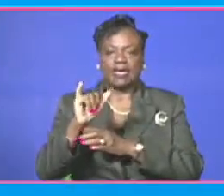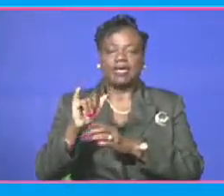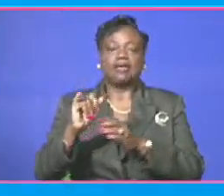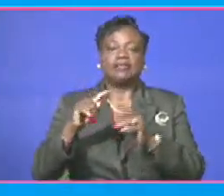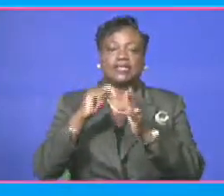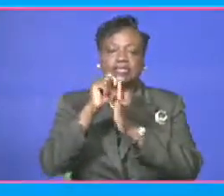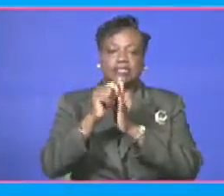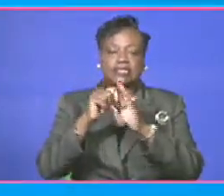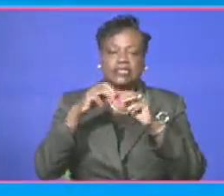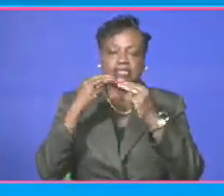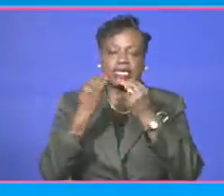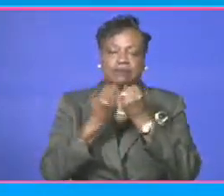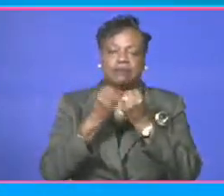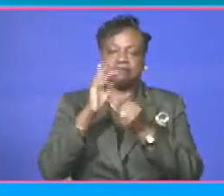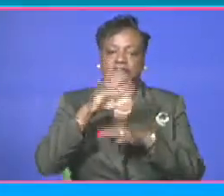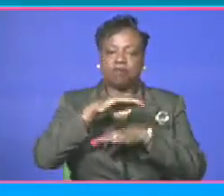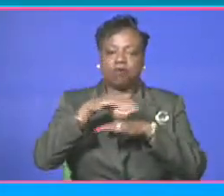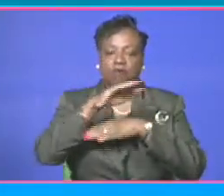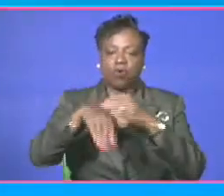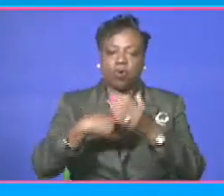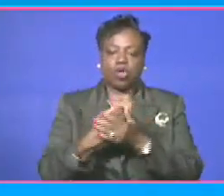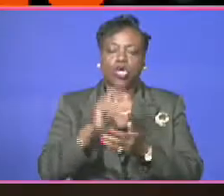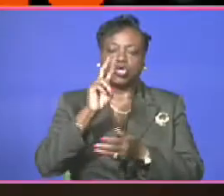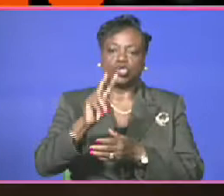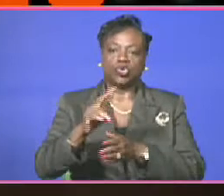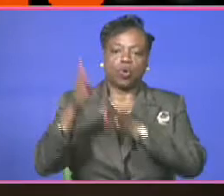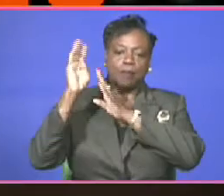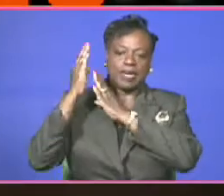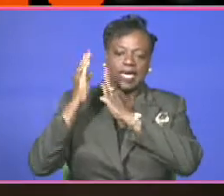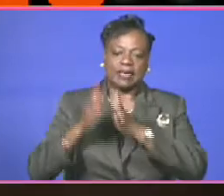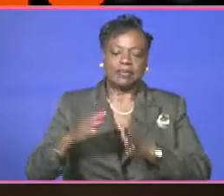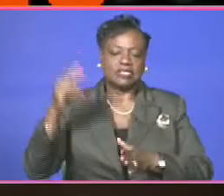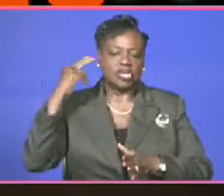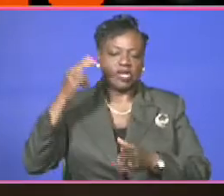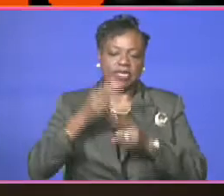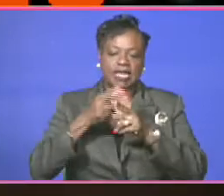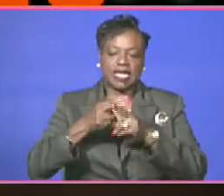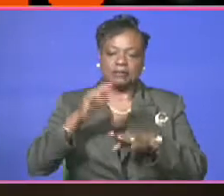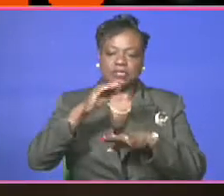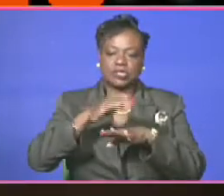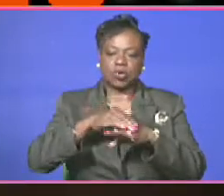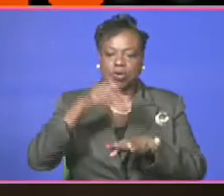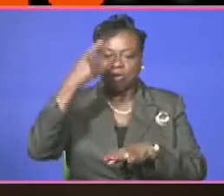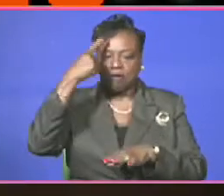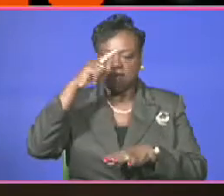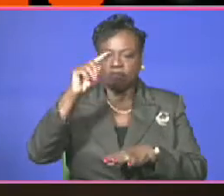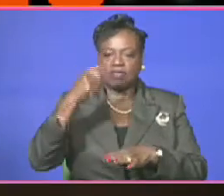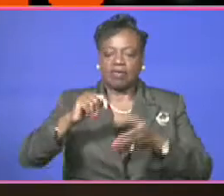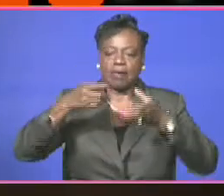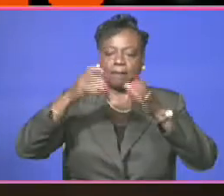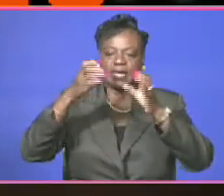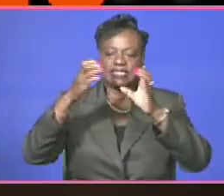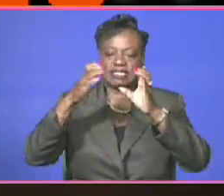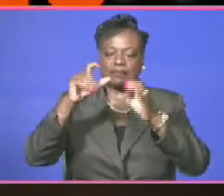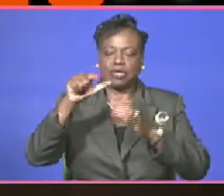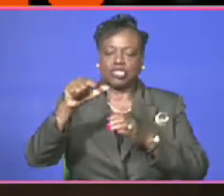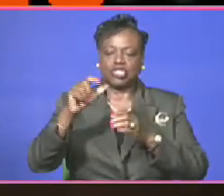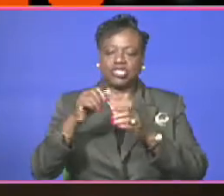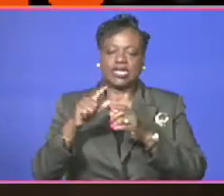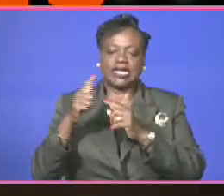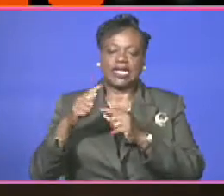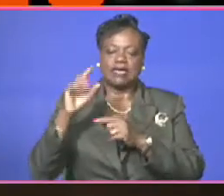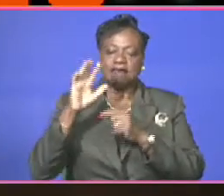Bahamians heard their names called at the 2017 draft for the NBA G League. Going as a 13th pick in the third round, but